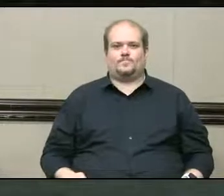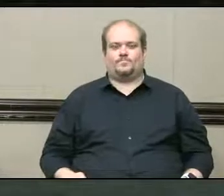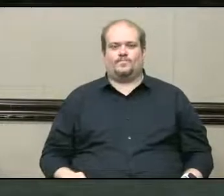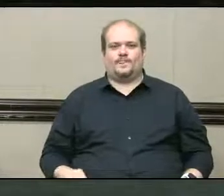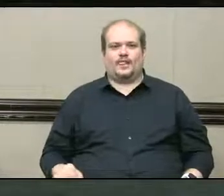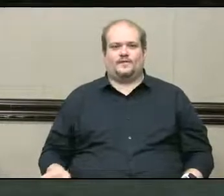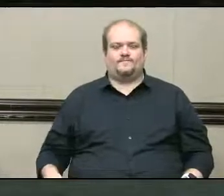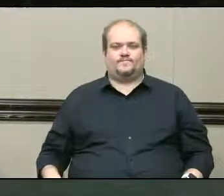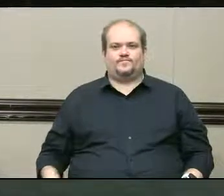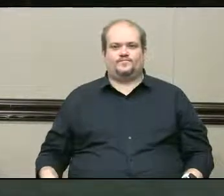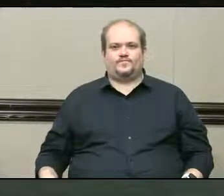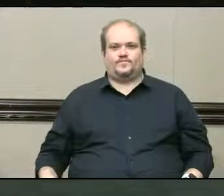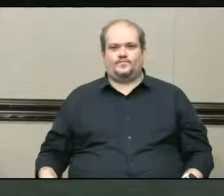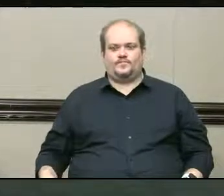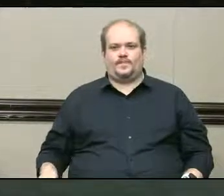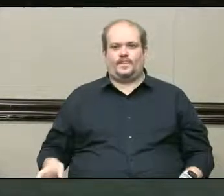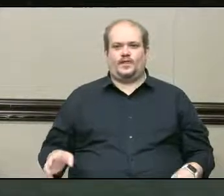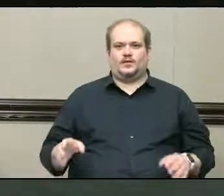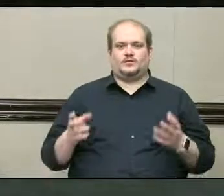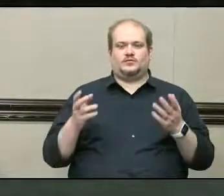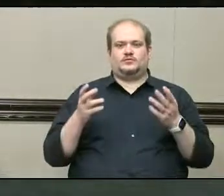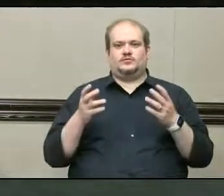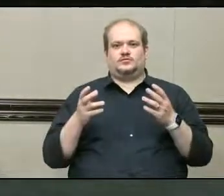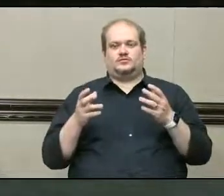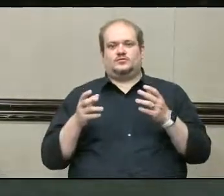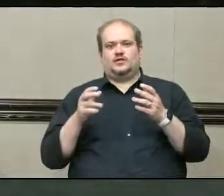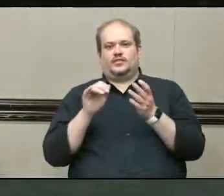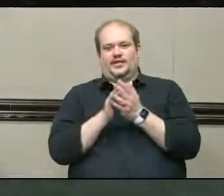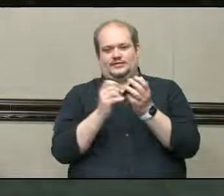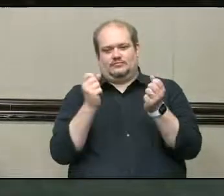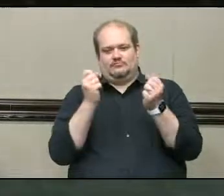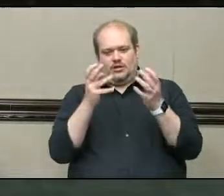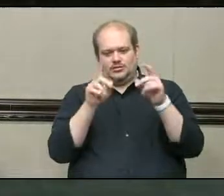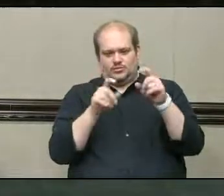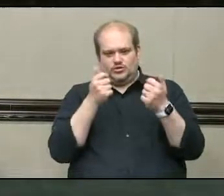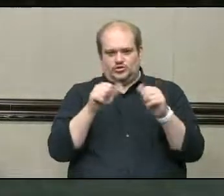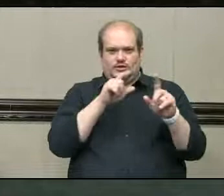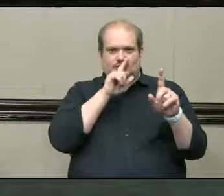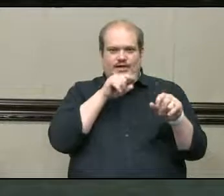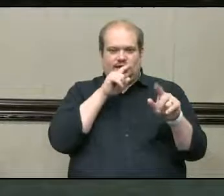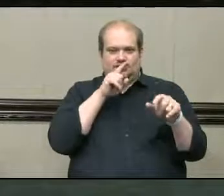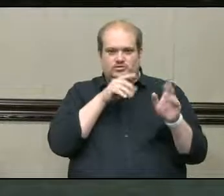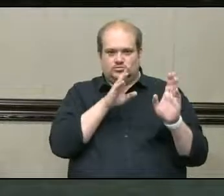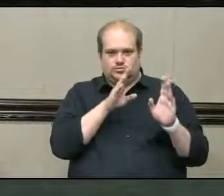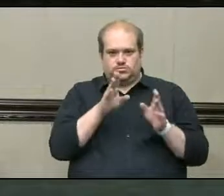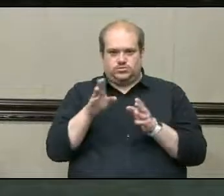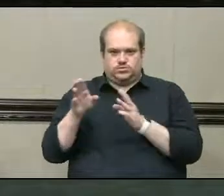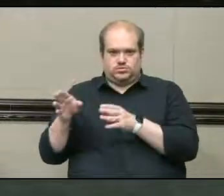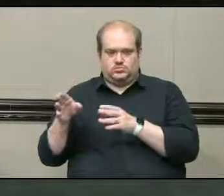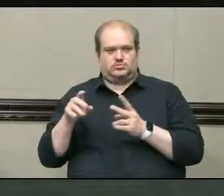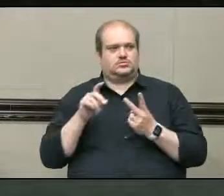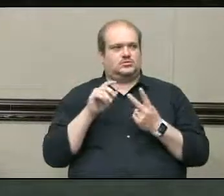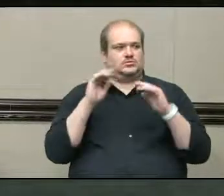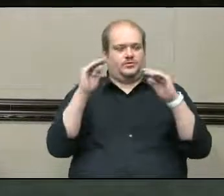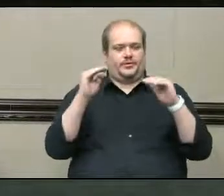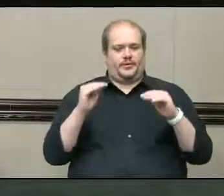So let's sort of take, these are sort of multiple questions. I'll try to answer them in order.